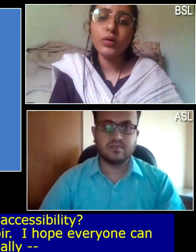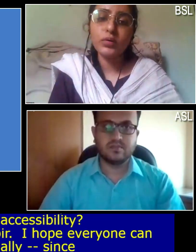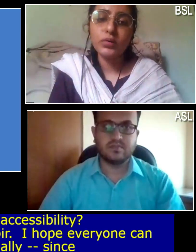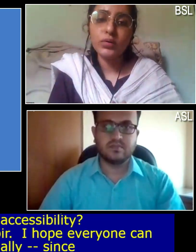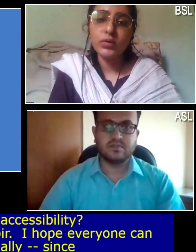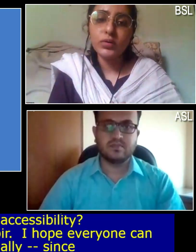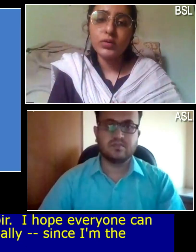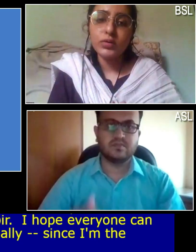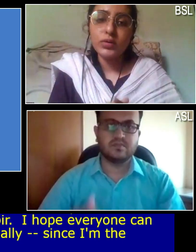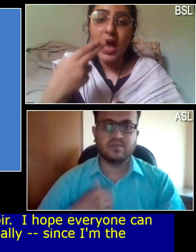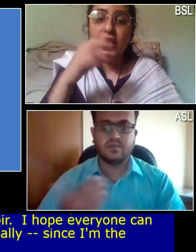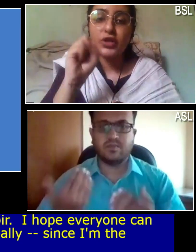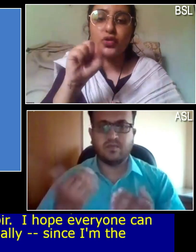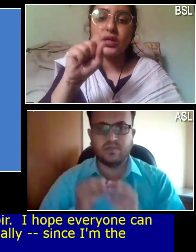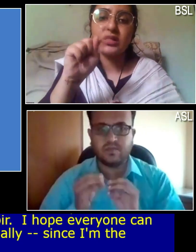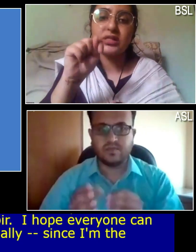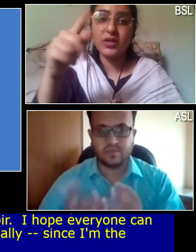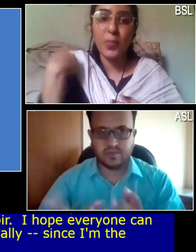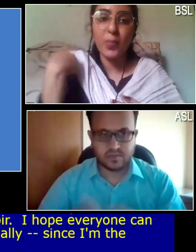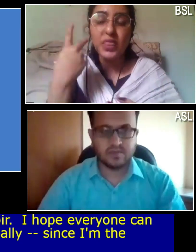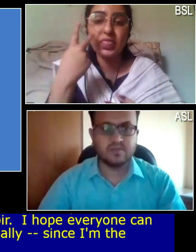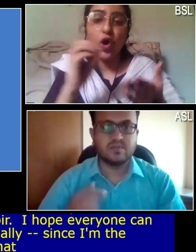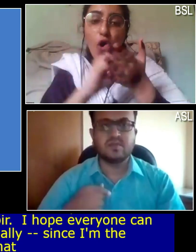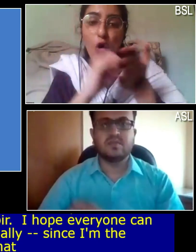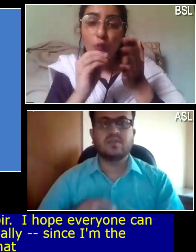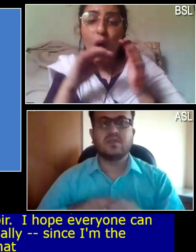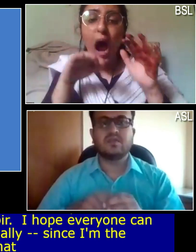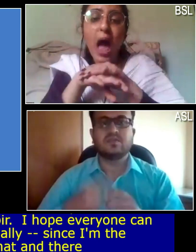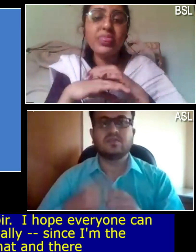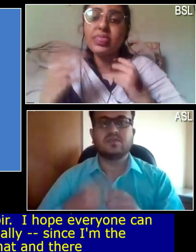I'm looking into the chat and there is a question. Perhaps David,